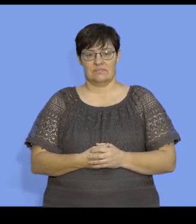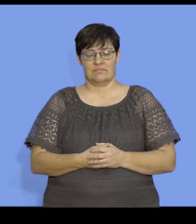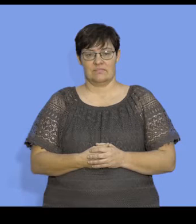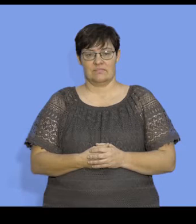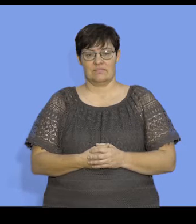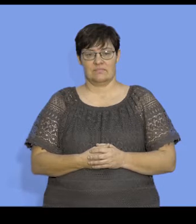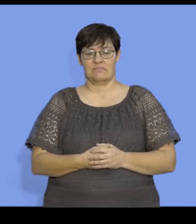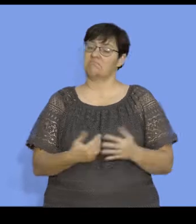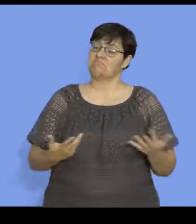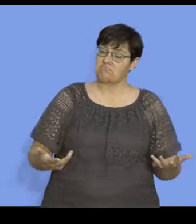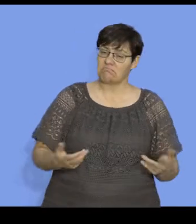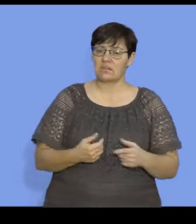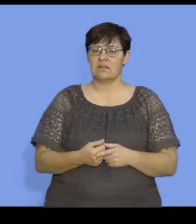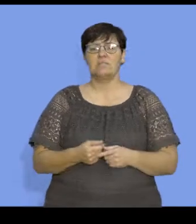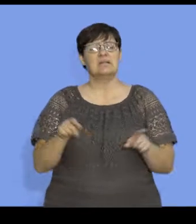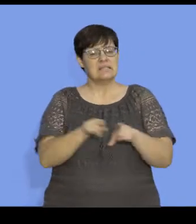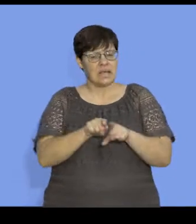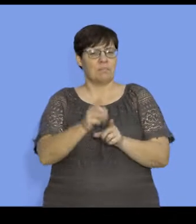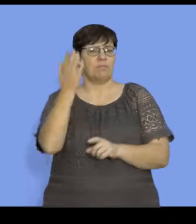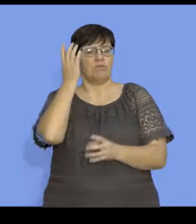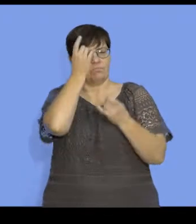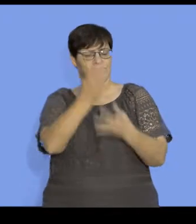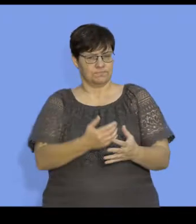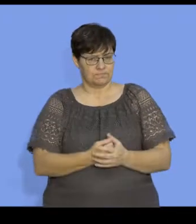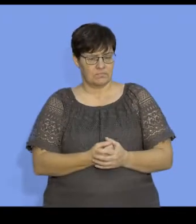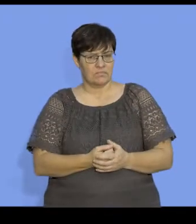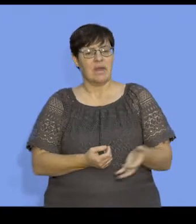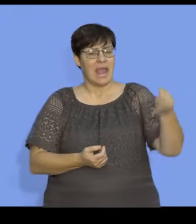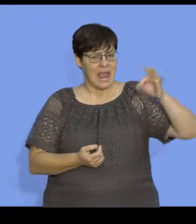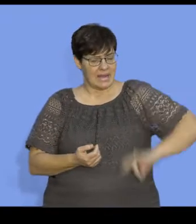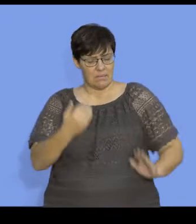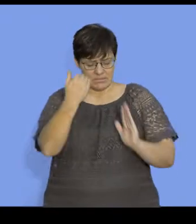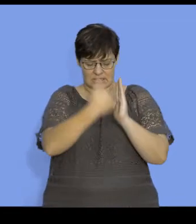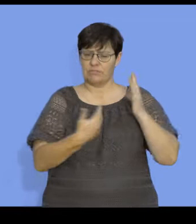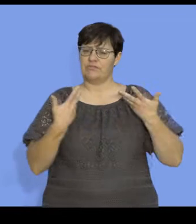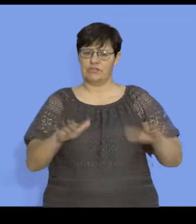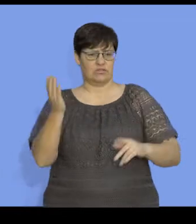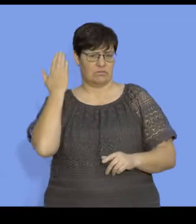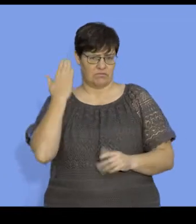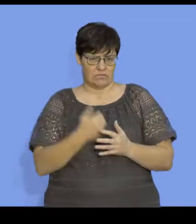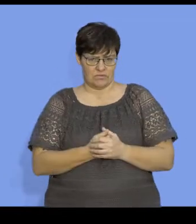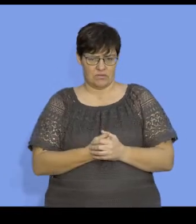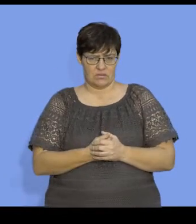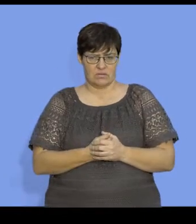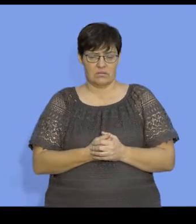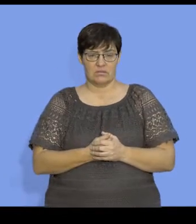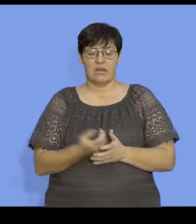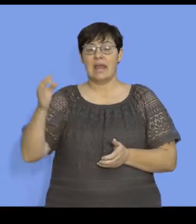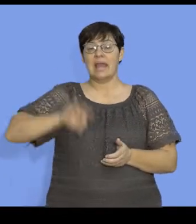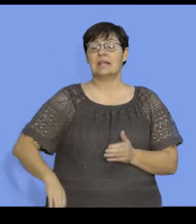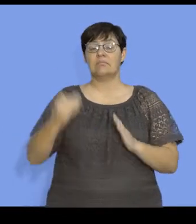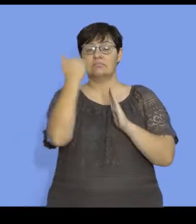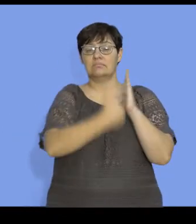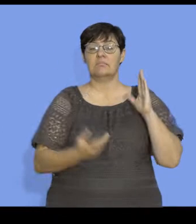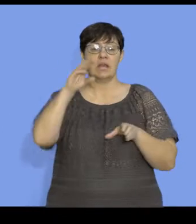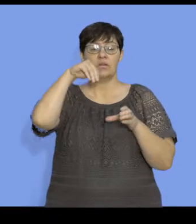Now, obviously, like I said, we've done an income statement before. Let's go through it. In your income statement,